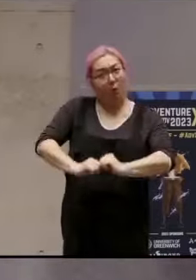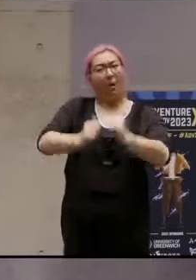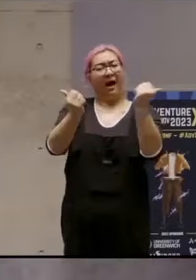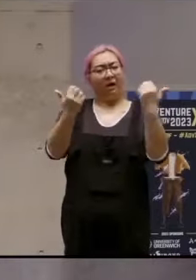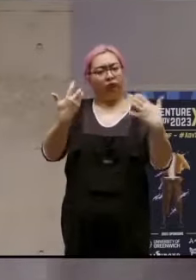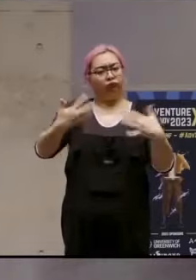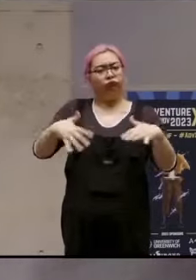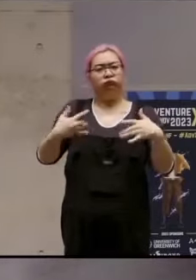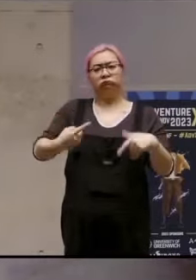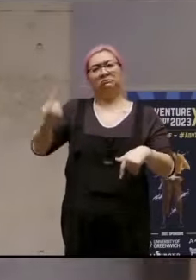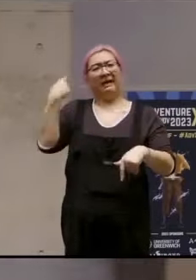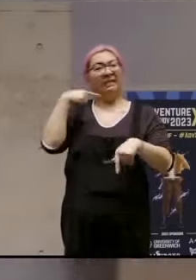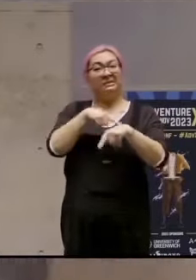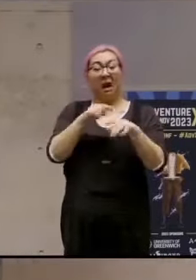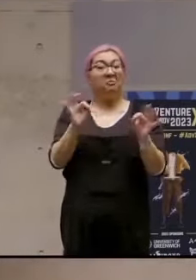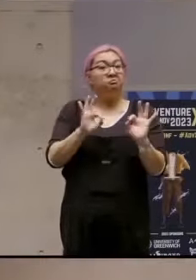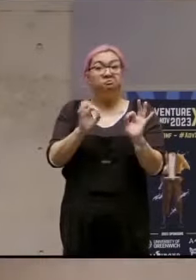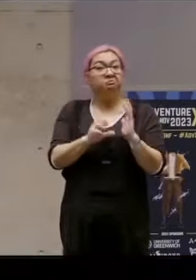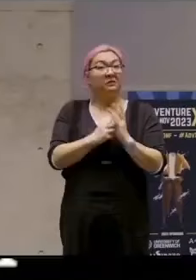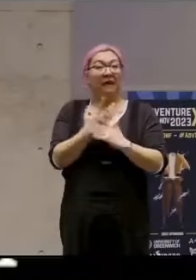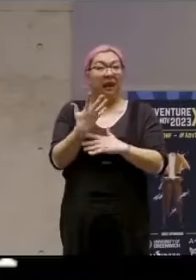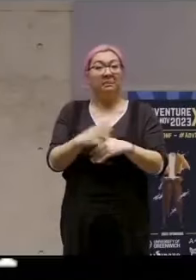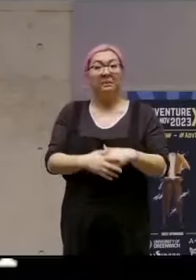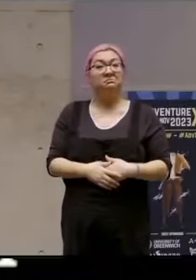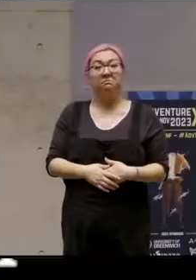Longest Journey or Siberia.